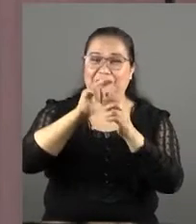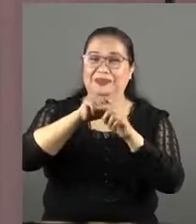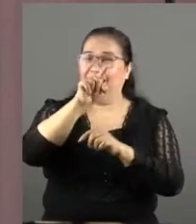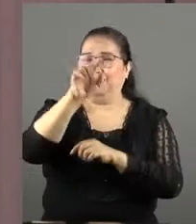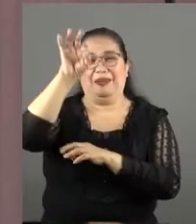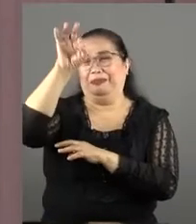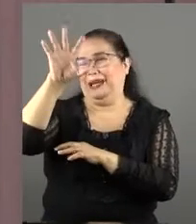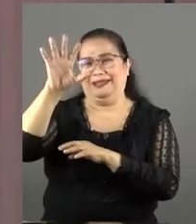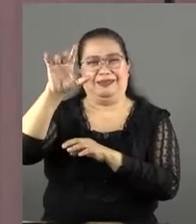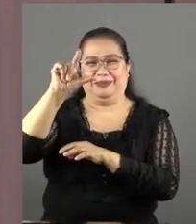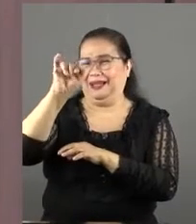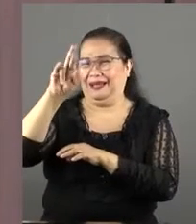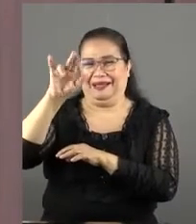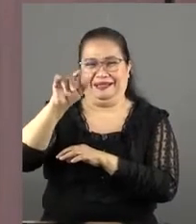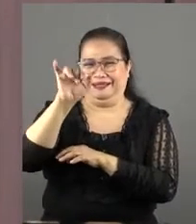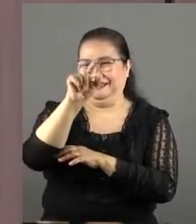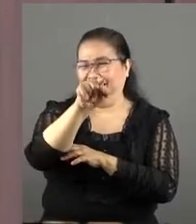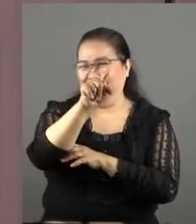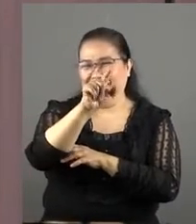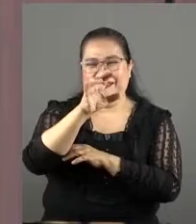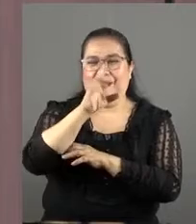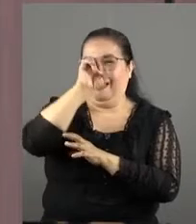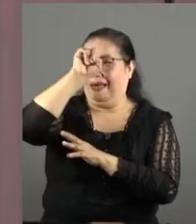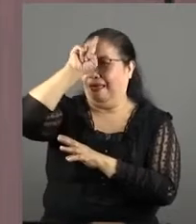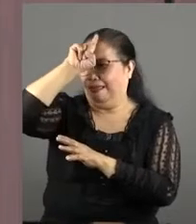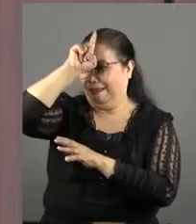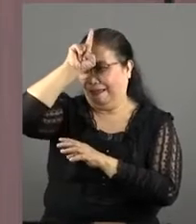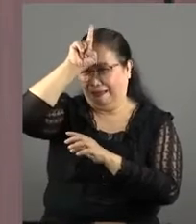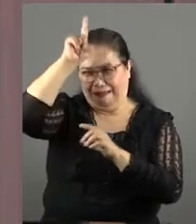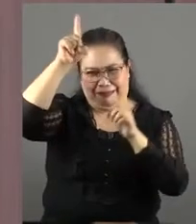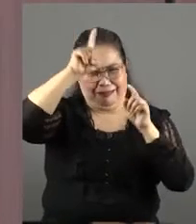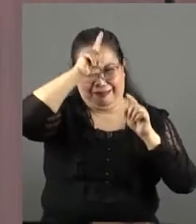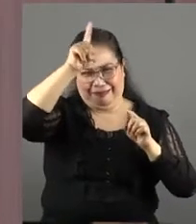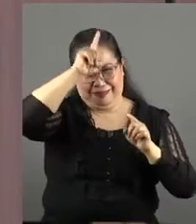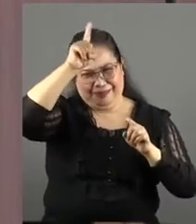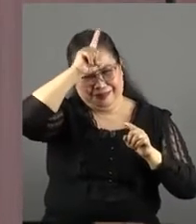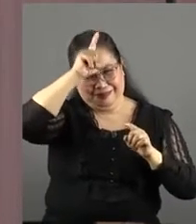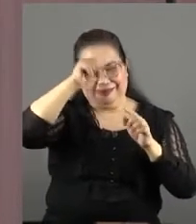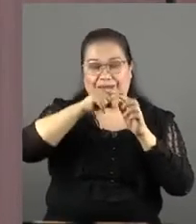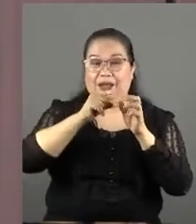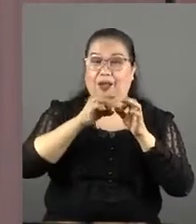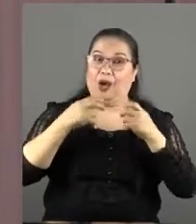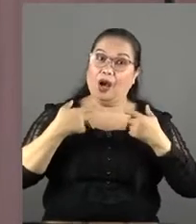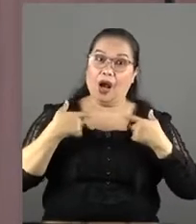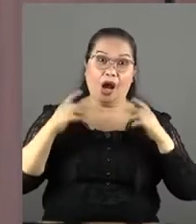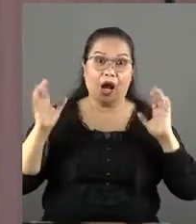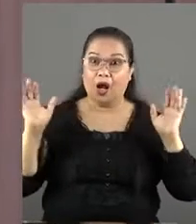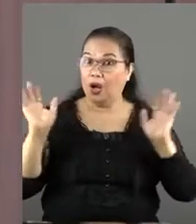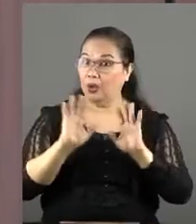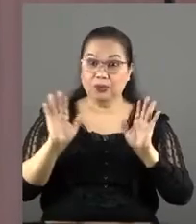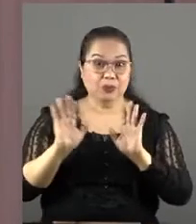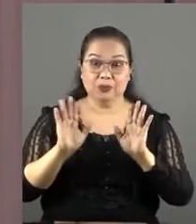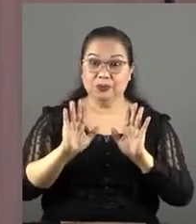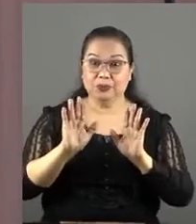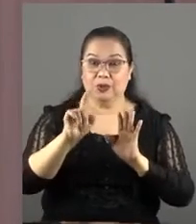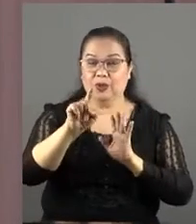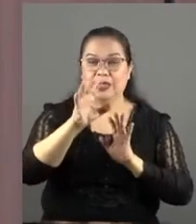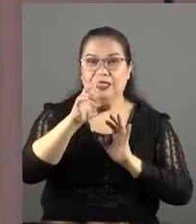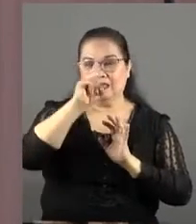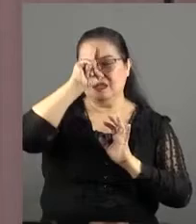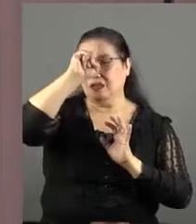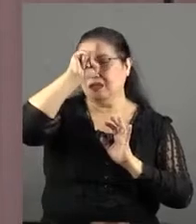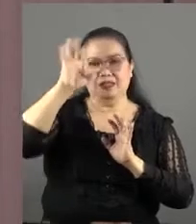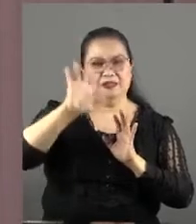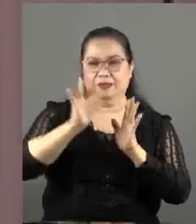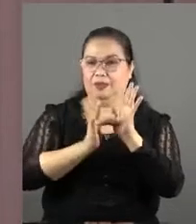Don't ask my kids or wife, they know. But for the most part, we should not be cranky